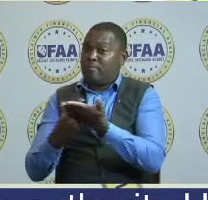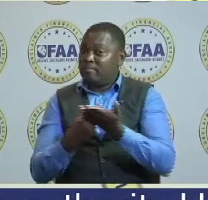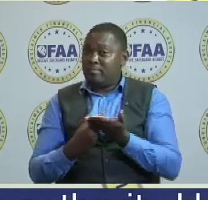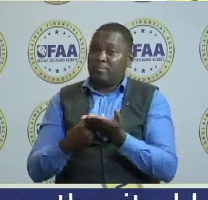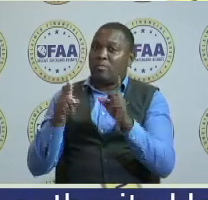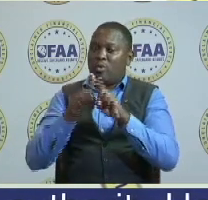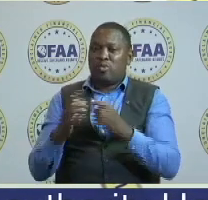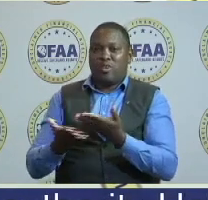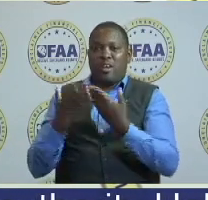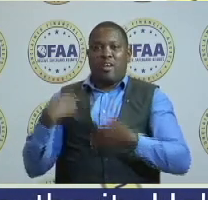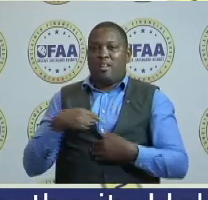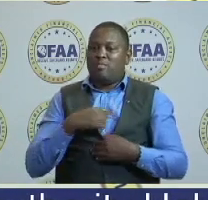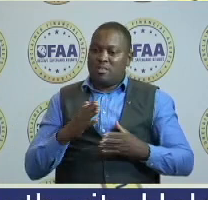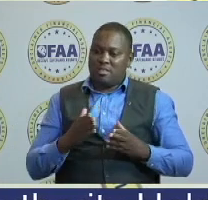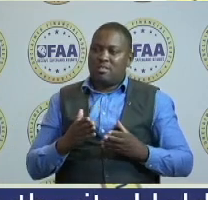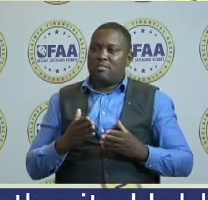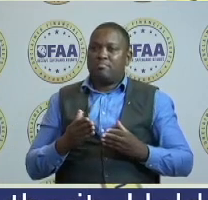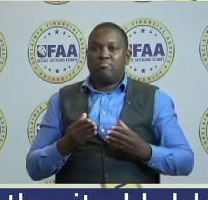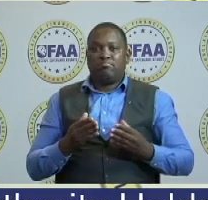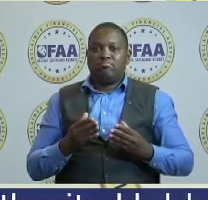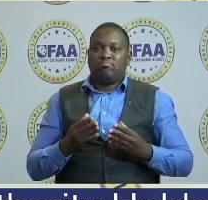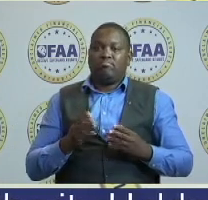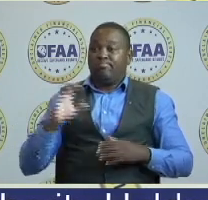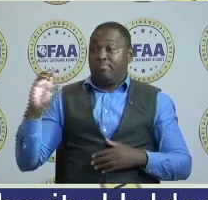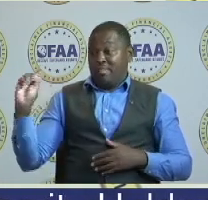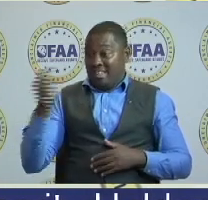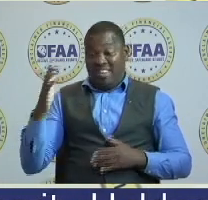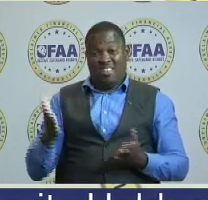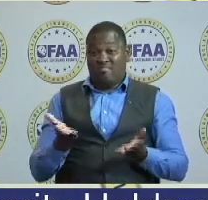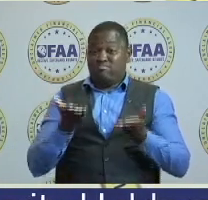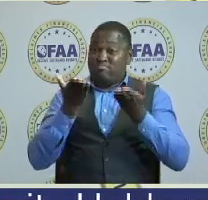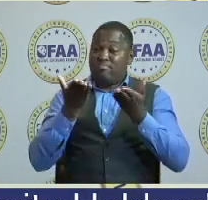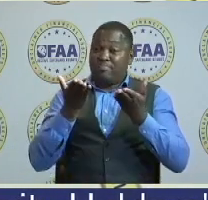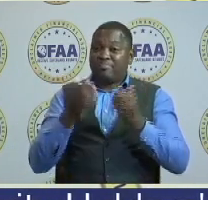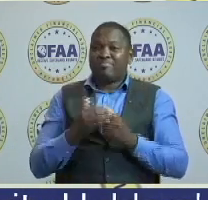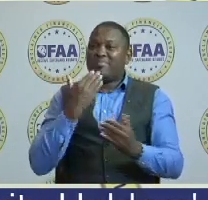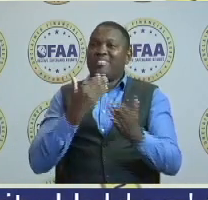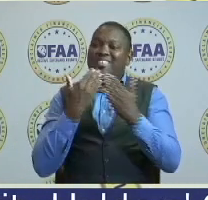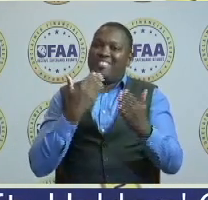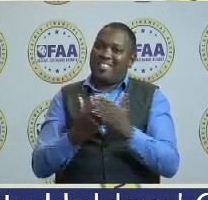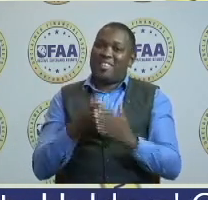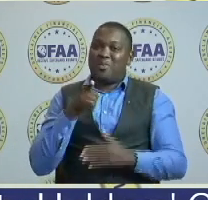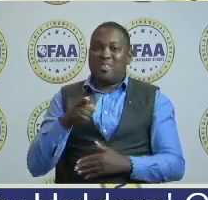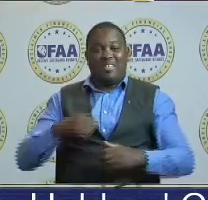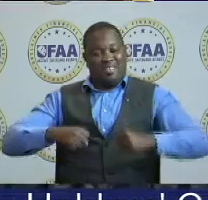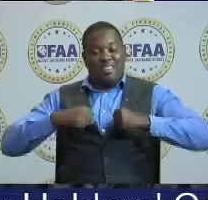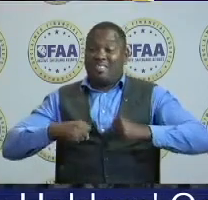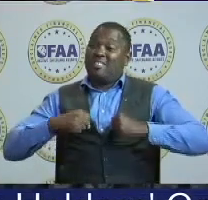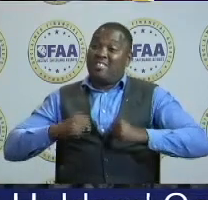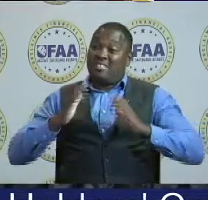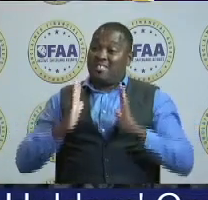to help us move this country forward. Fantastic. Thank you very much, Bwana Chairman. That is Richard Kiplagat, Chairman, Unclaimed